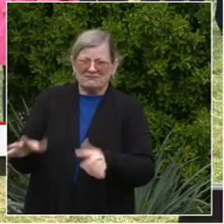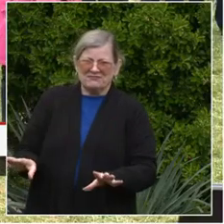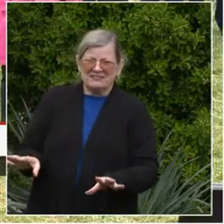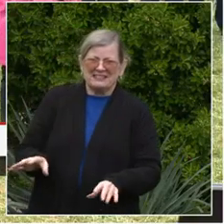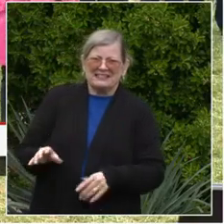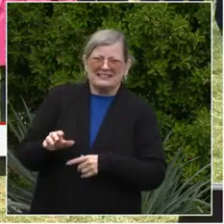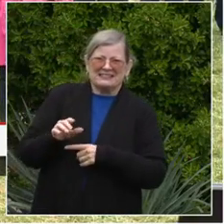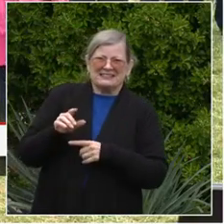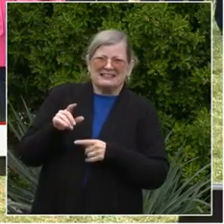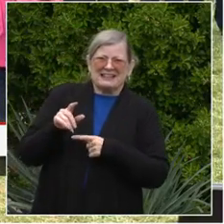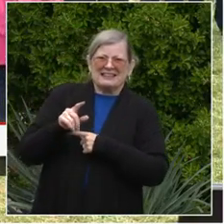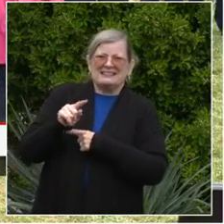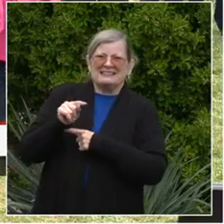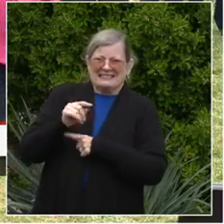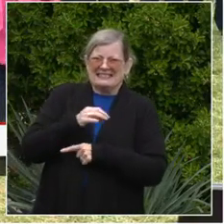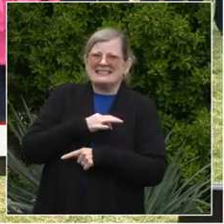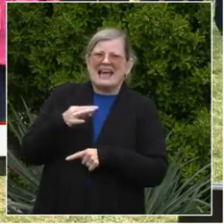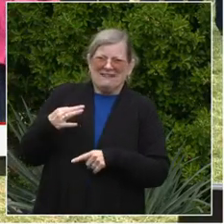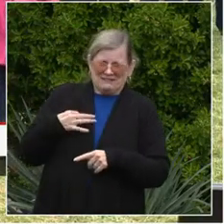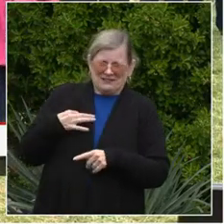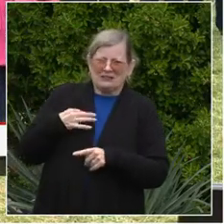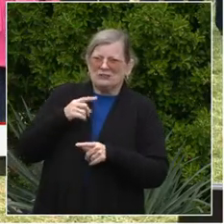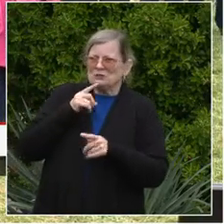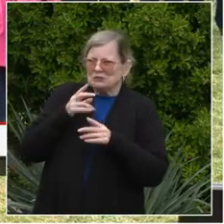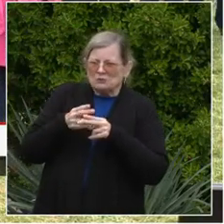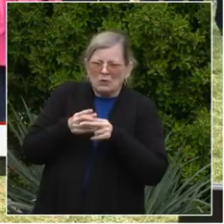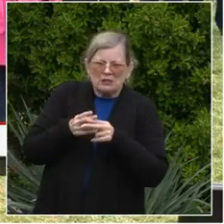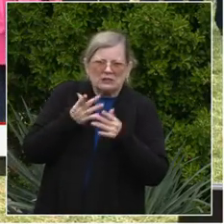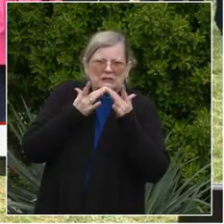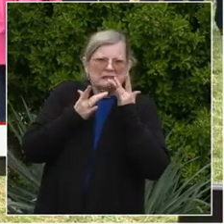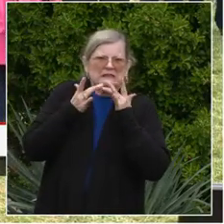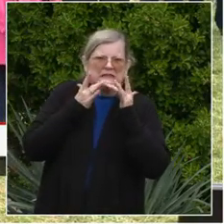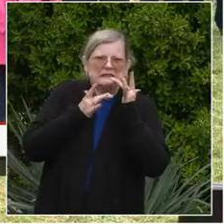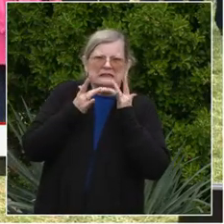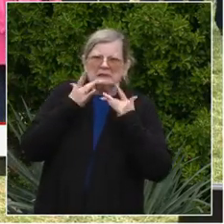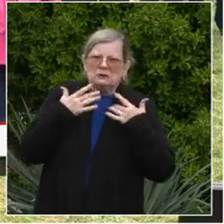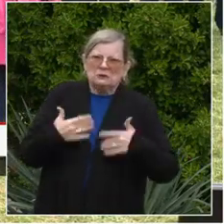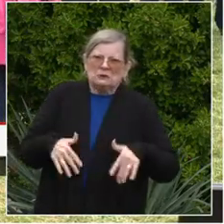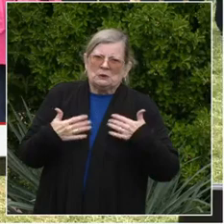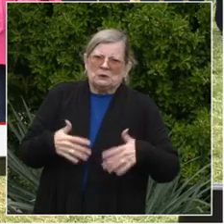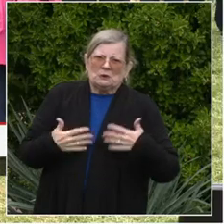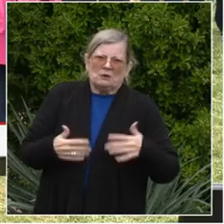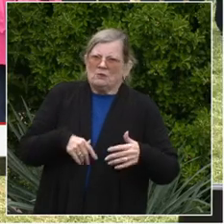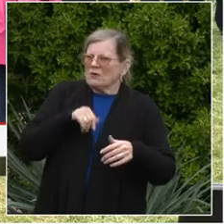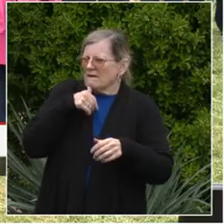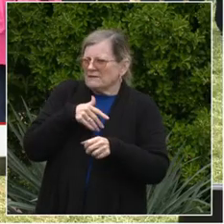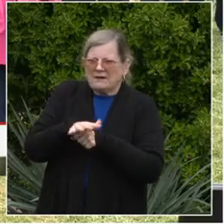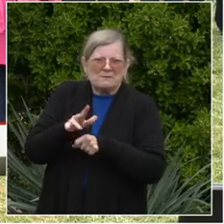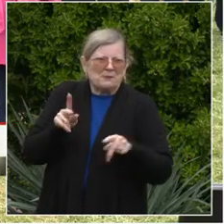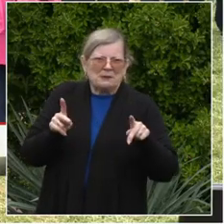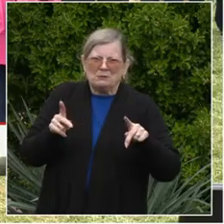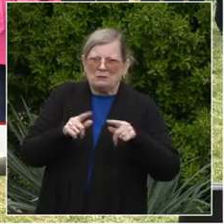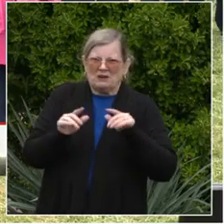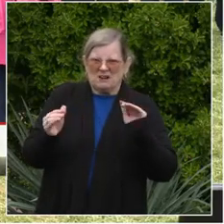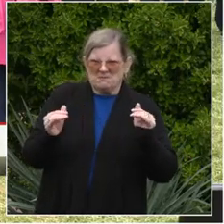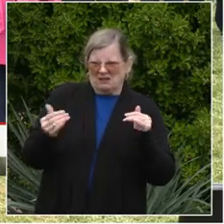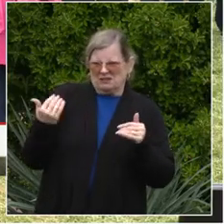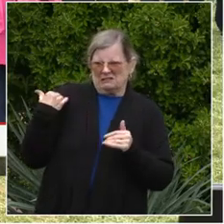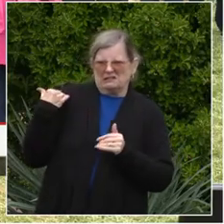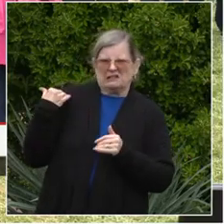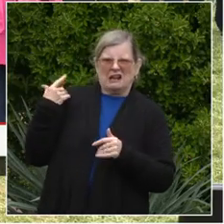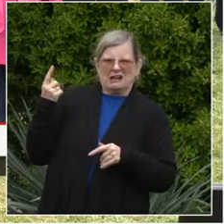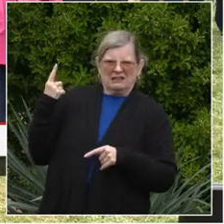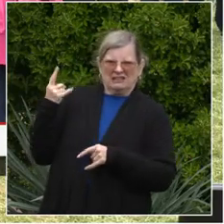are real. We still have a deficit of personnel. Last year, this time we were at over